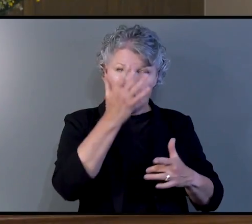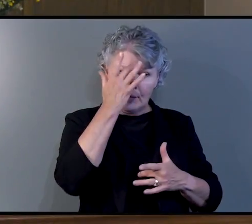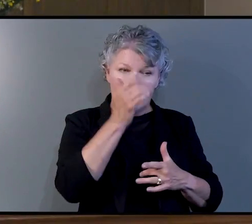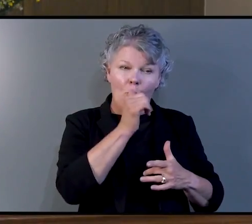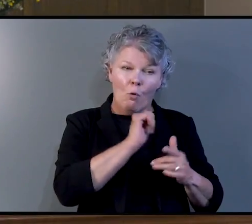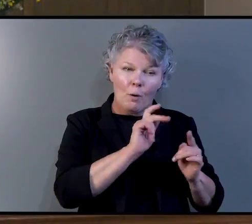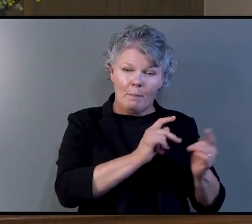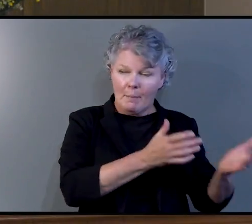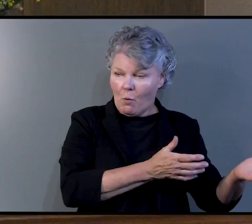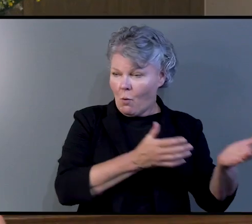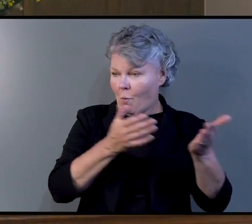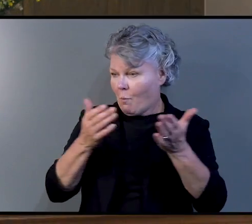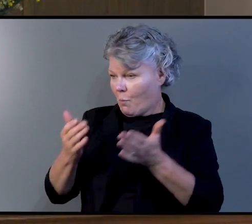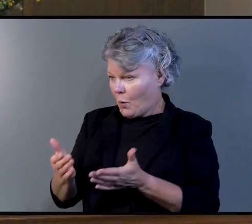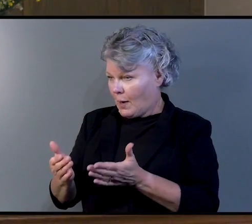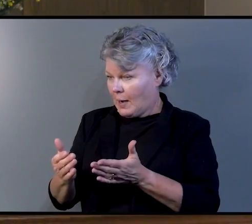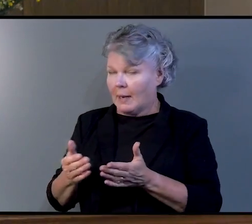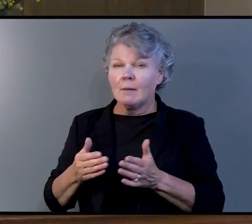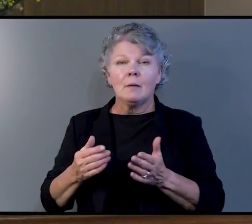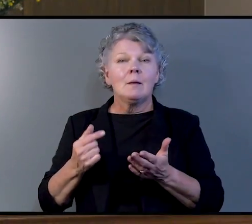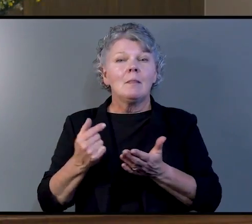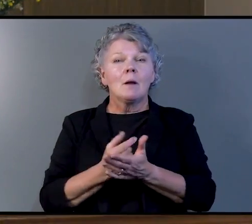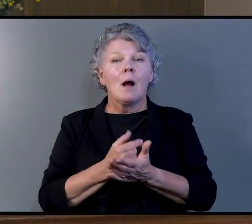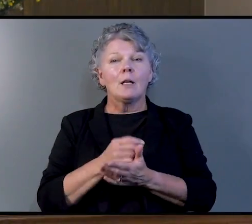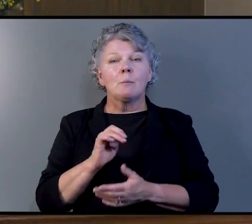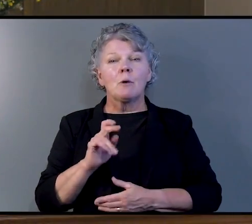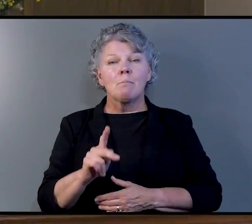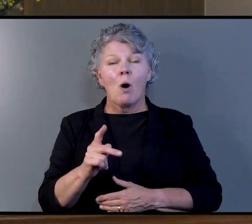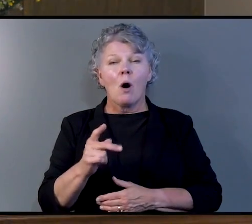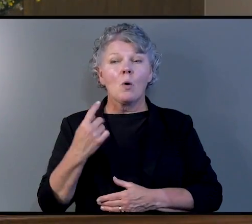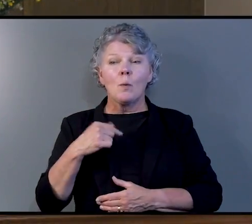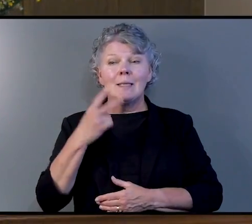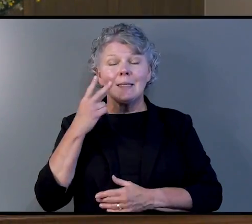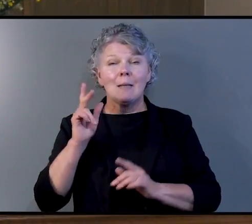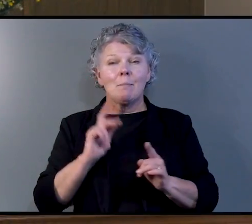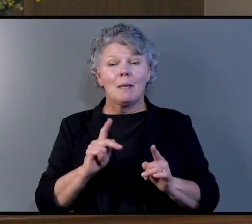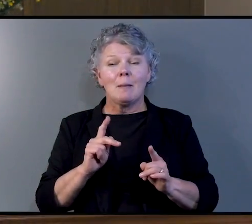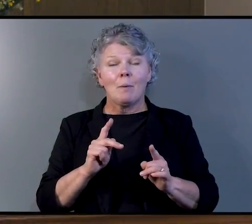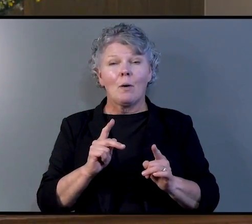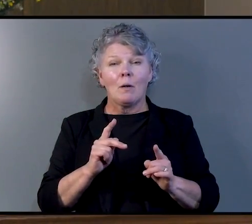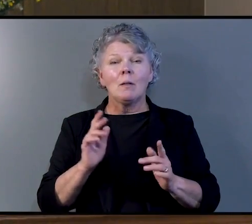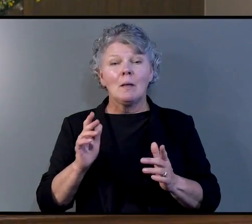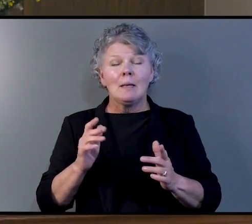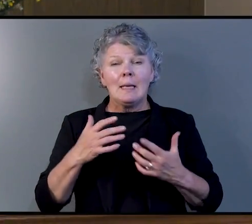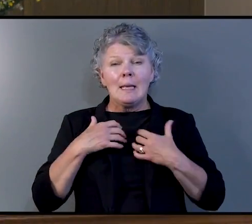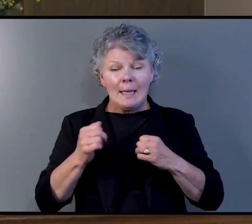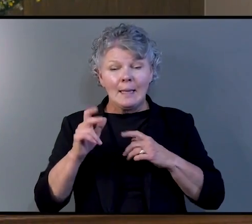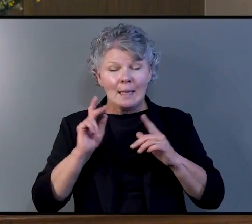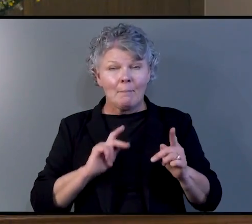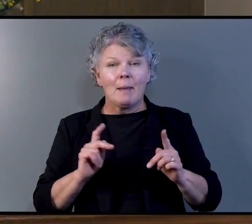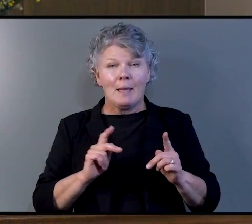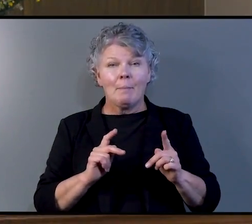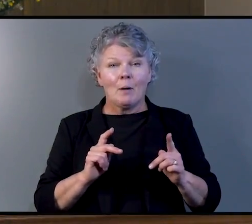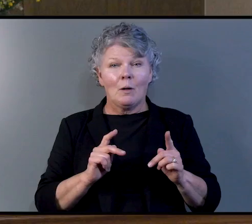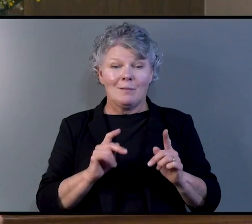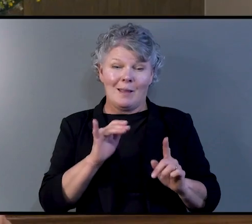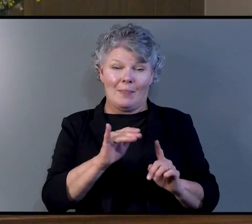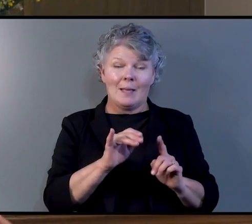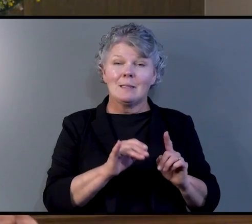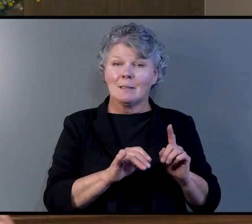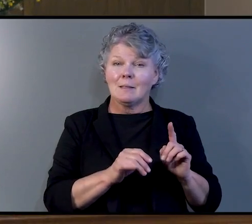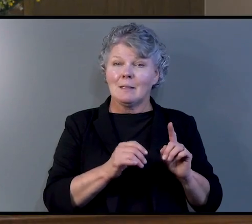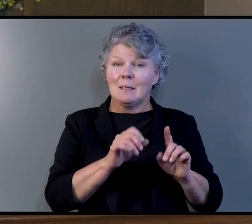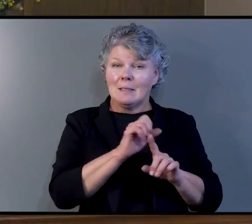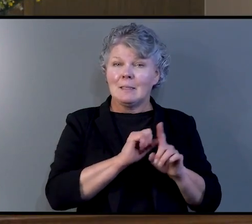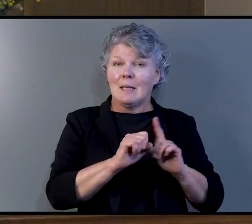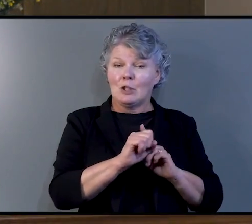to him. Throughout the Gospel of Mark, we see Jesus healing those that are brought to him, and this instance in Mark chapter 9 is